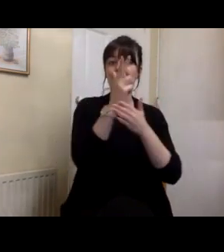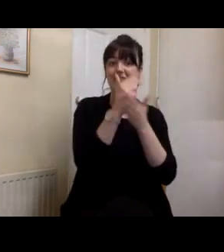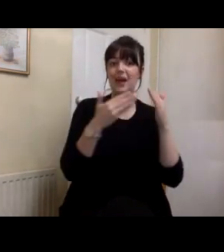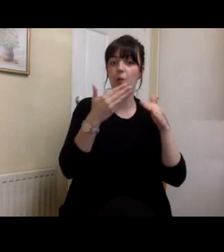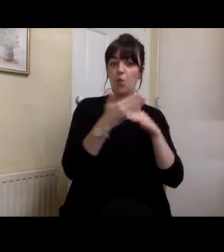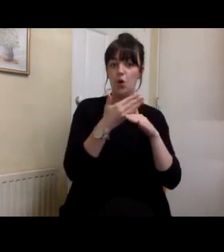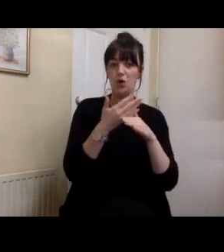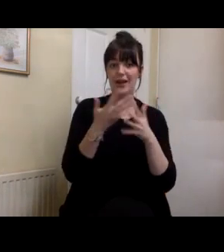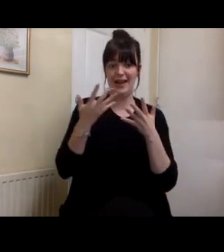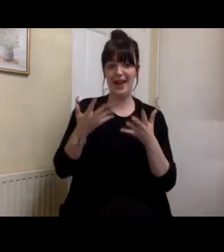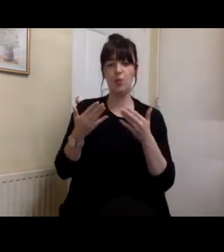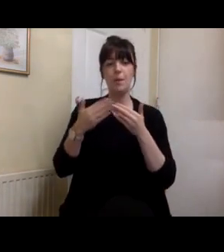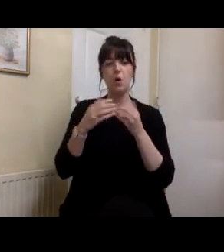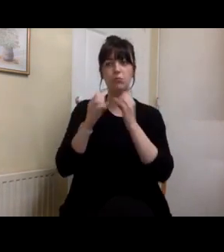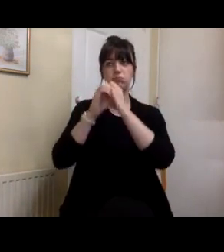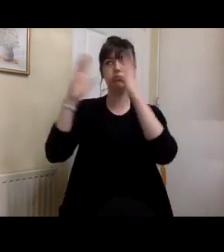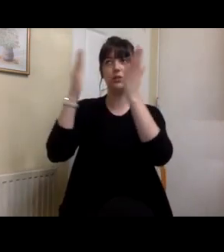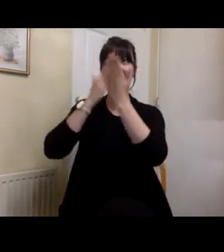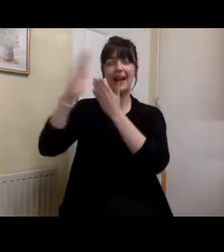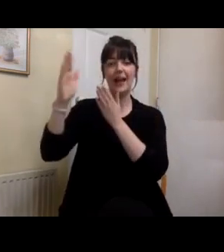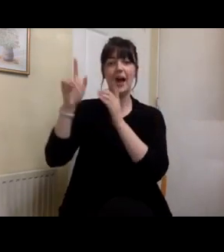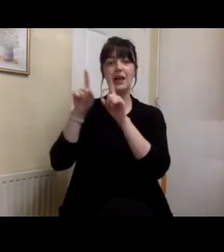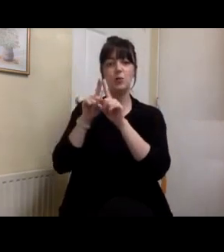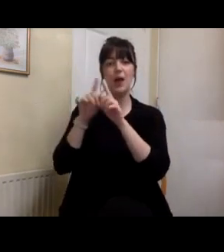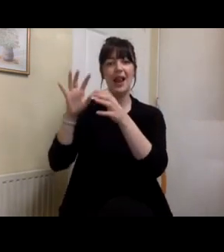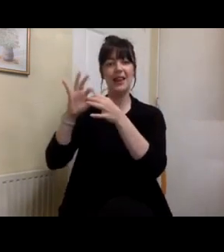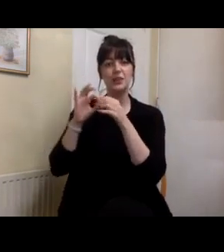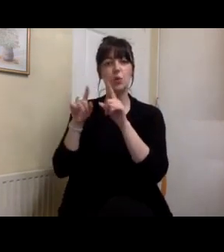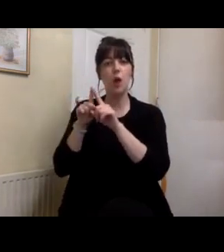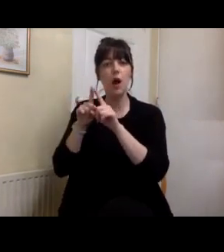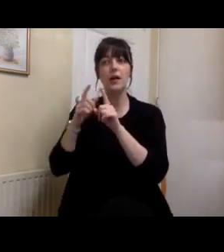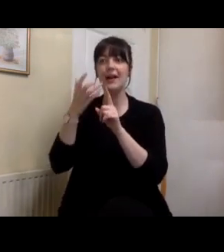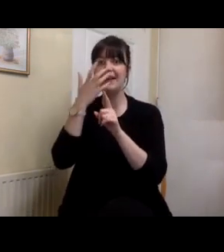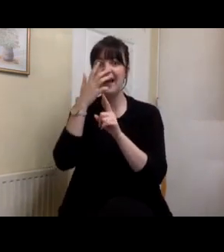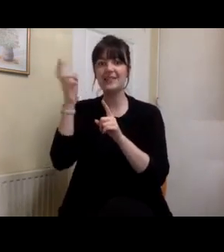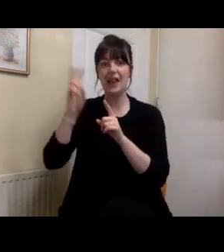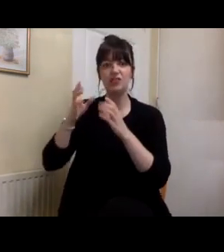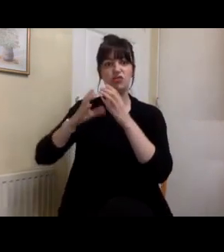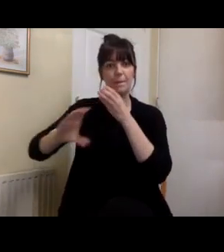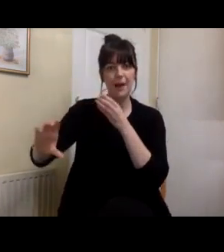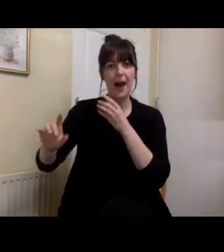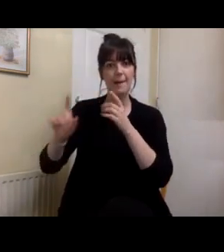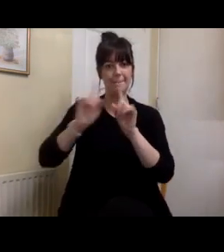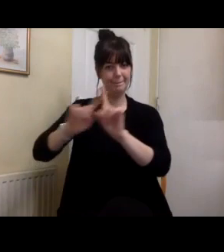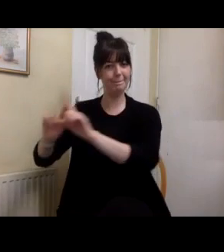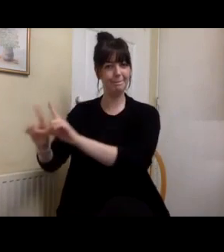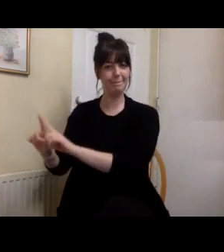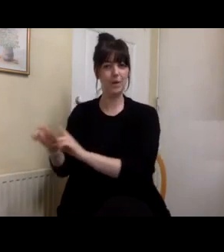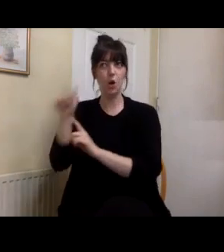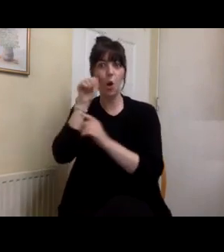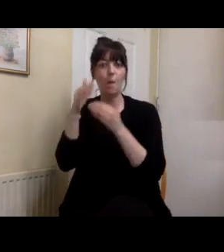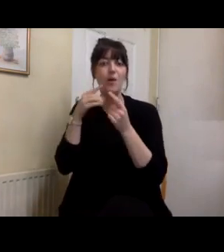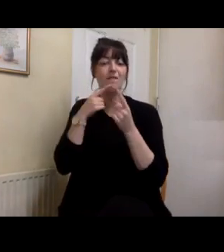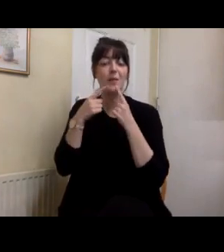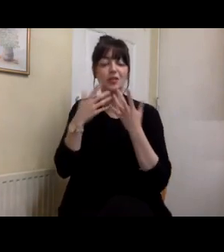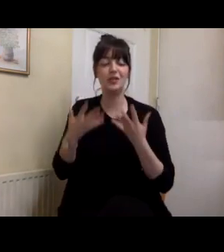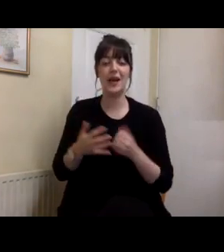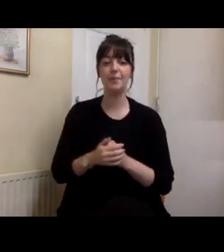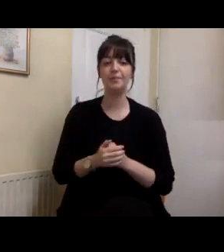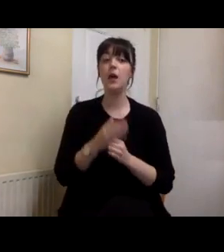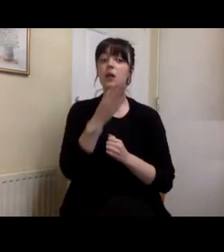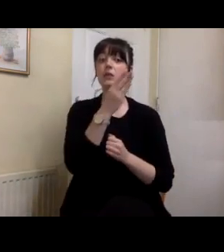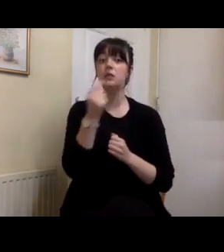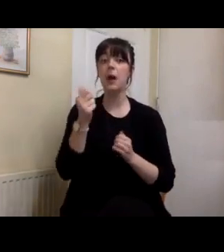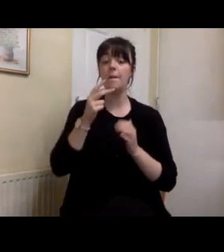technical constraints, including new information about existing utilities. So some of the proposed refinements include